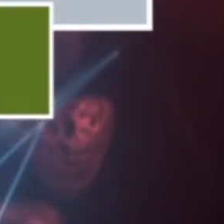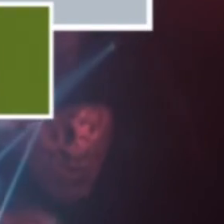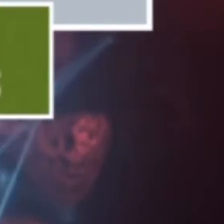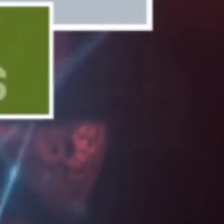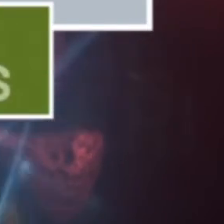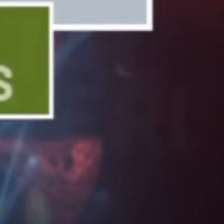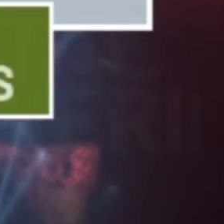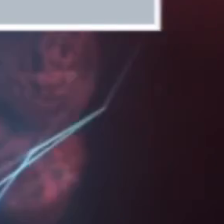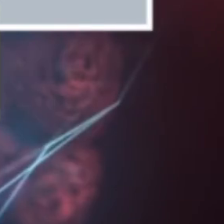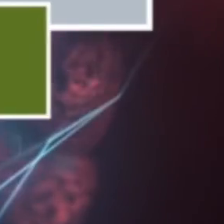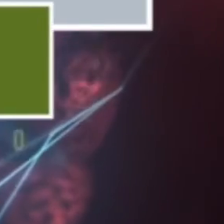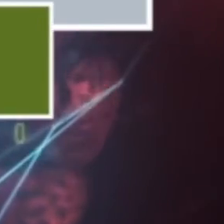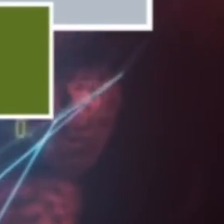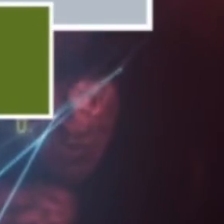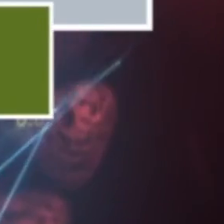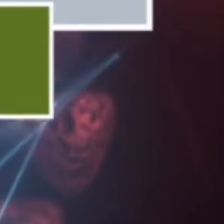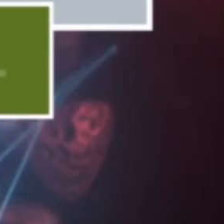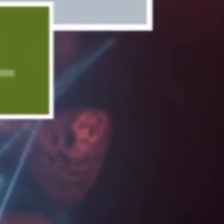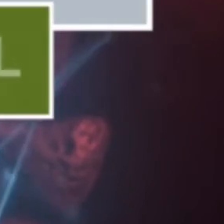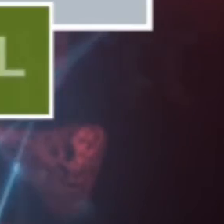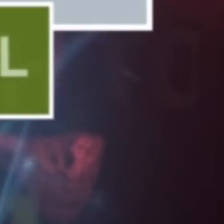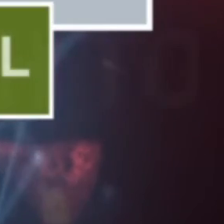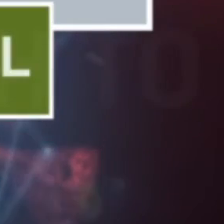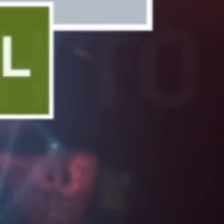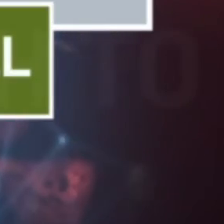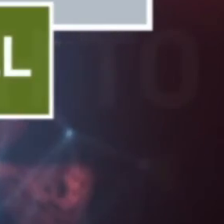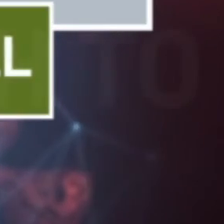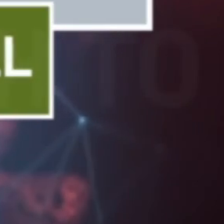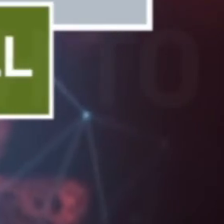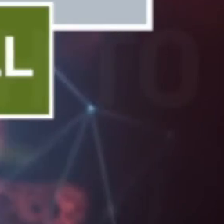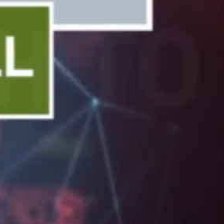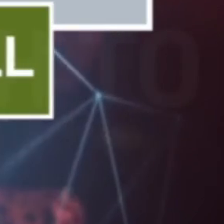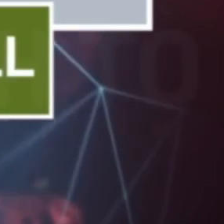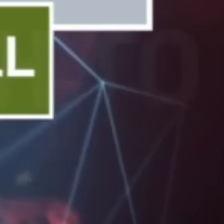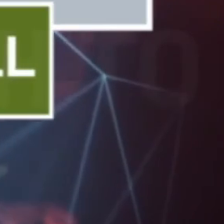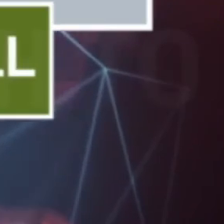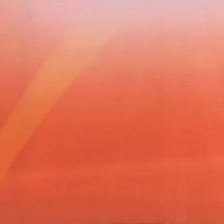1,560 recoveries and 18 new deaths. Zainab Mohammed, TV47.